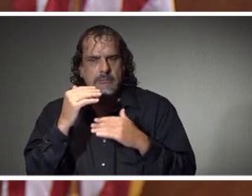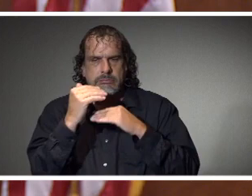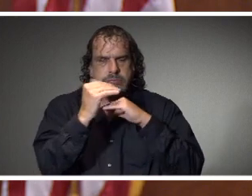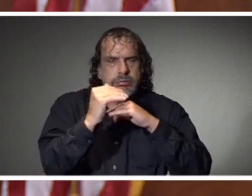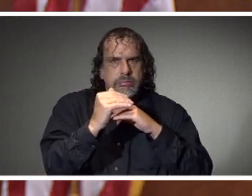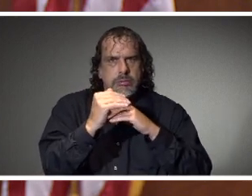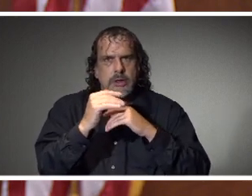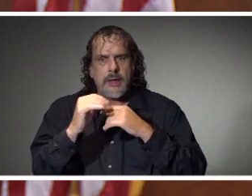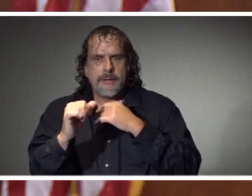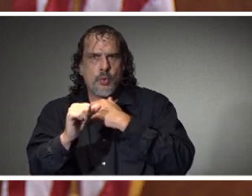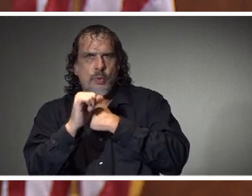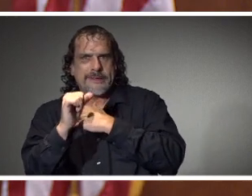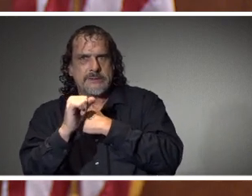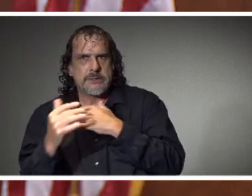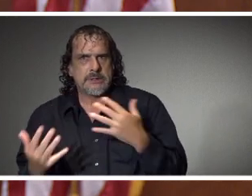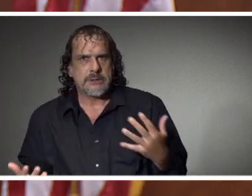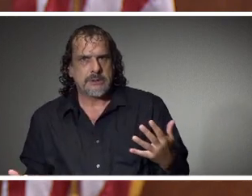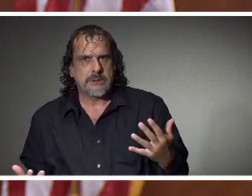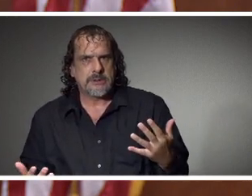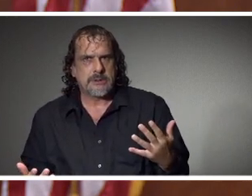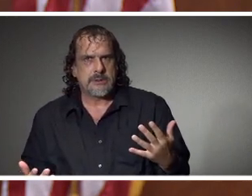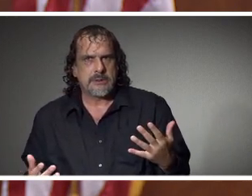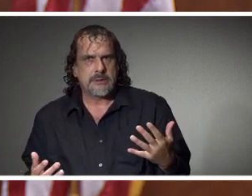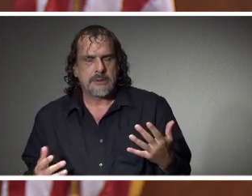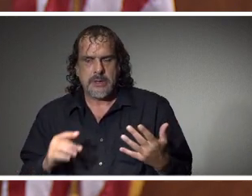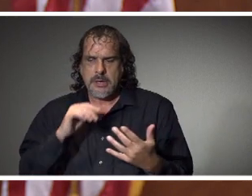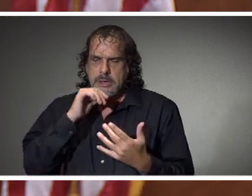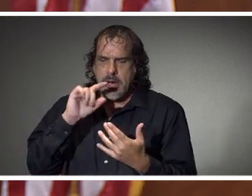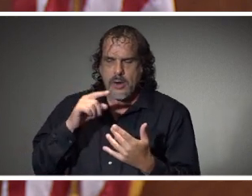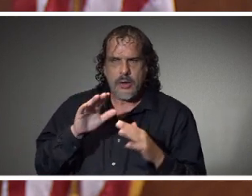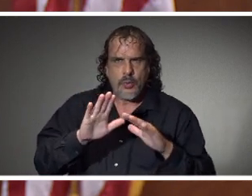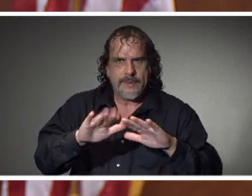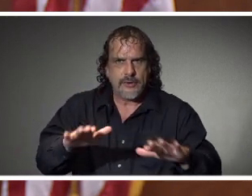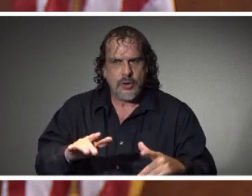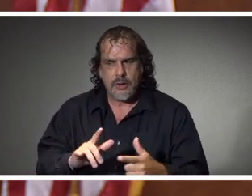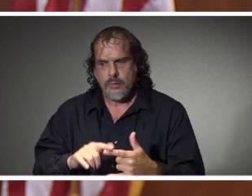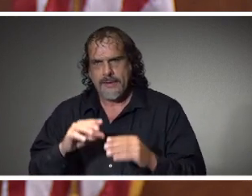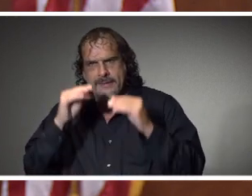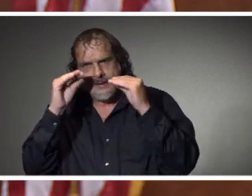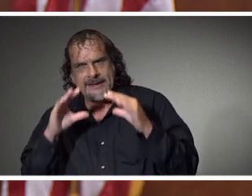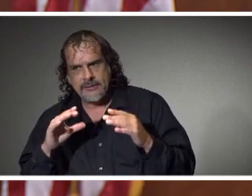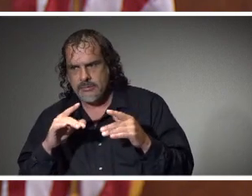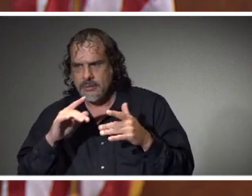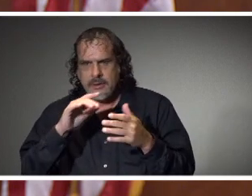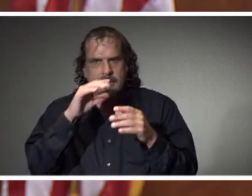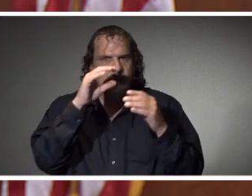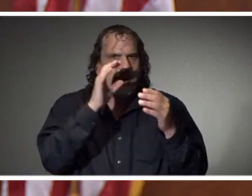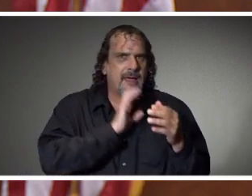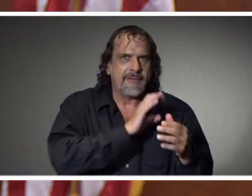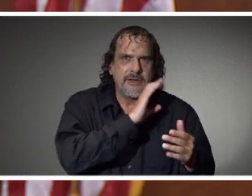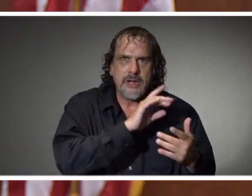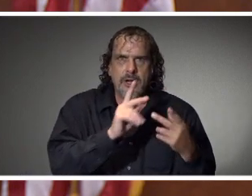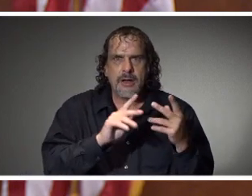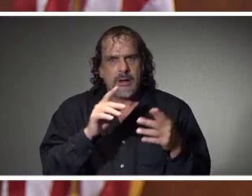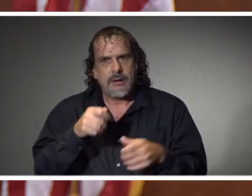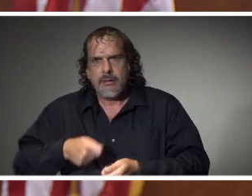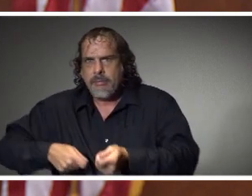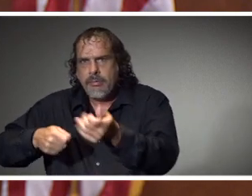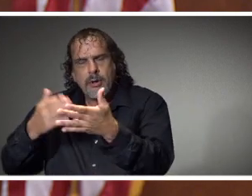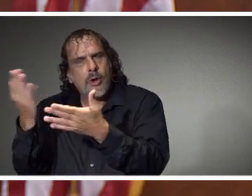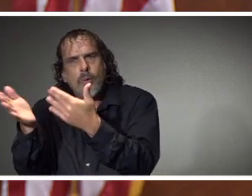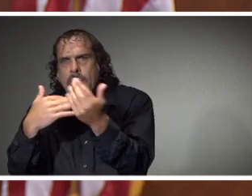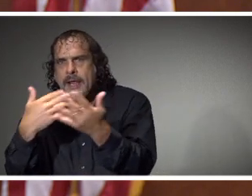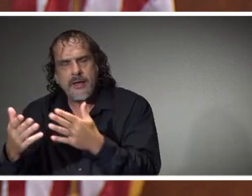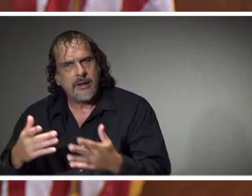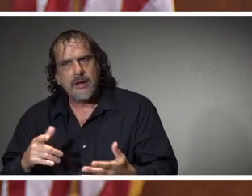and to minimize the risk that are associated with not only the kids but the teachers and everyone in that school building. I believe that we can do that, and I